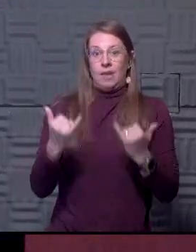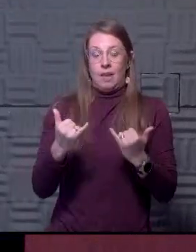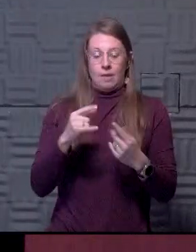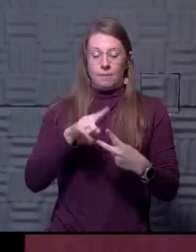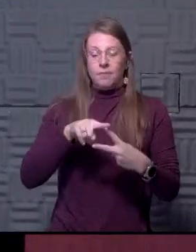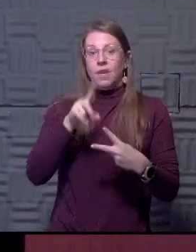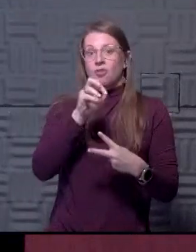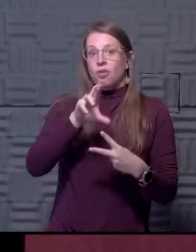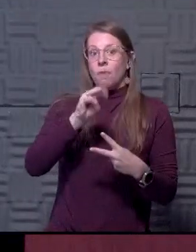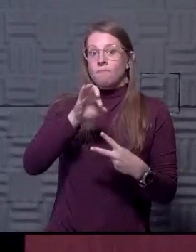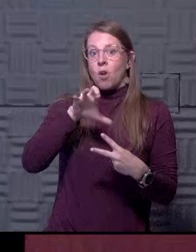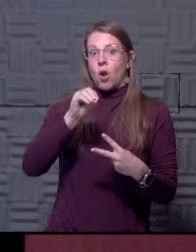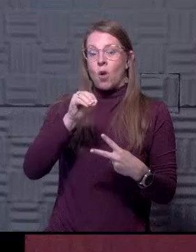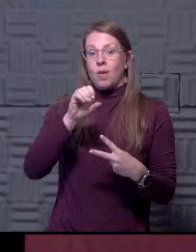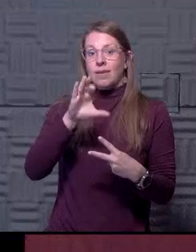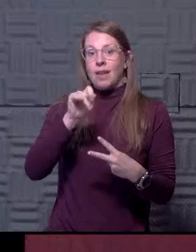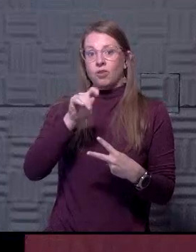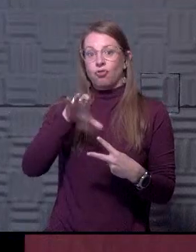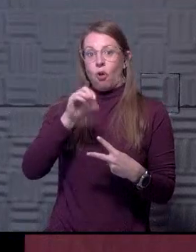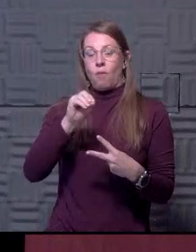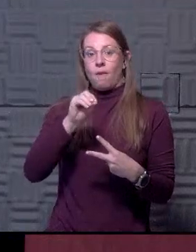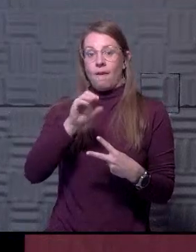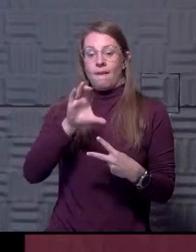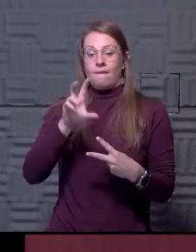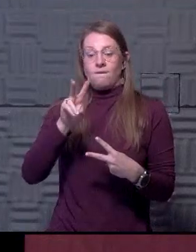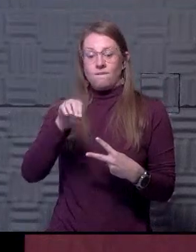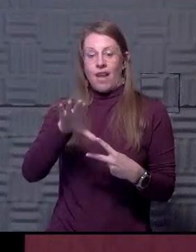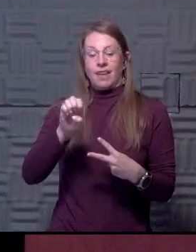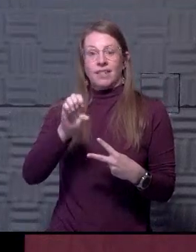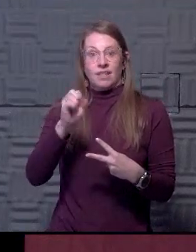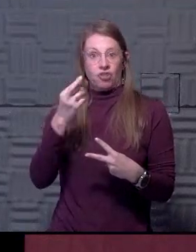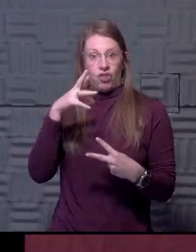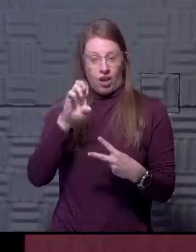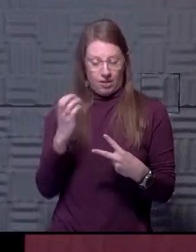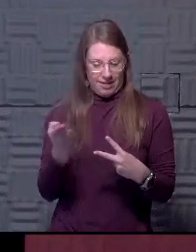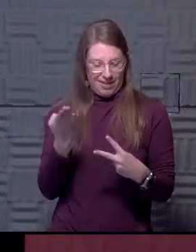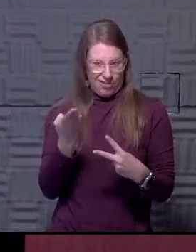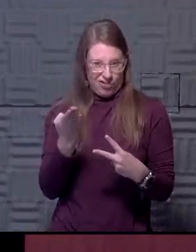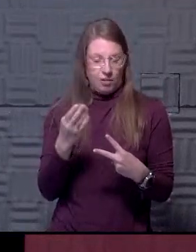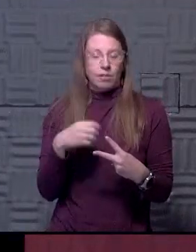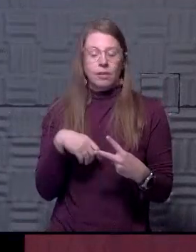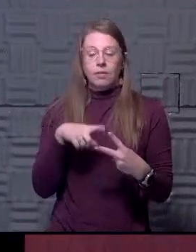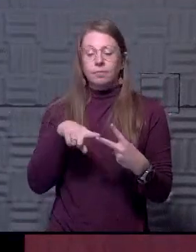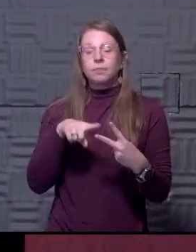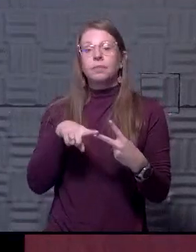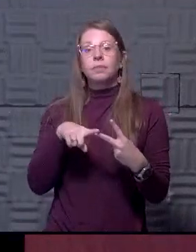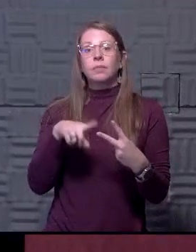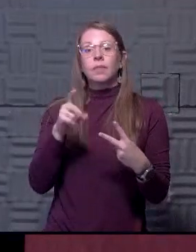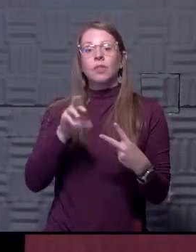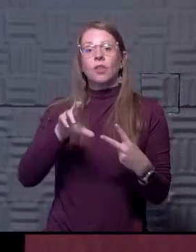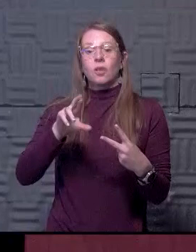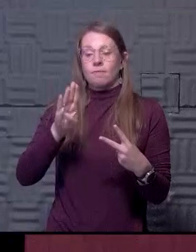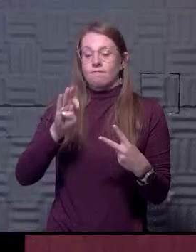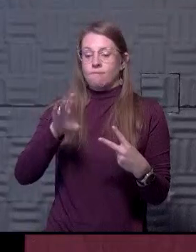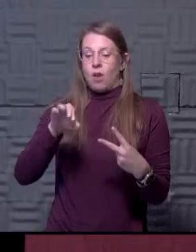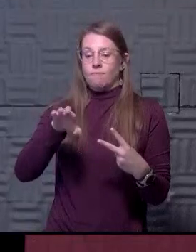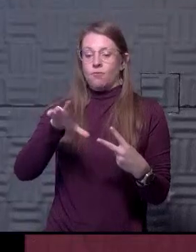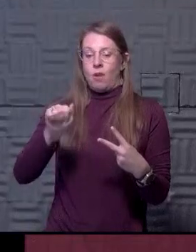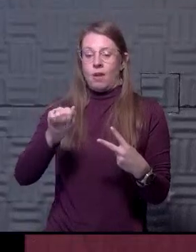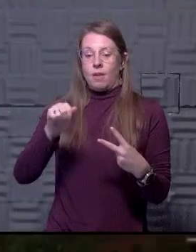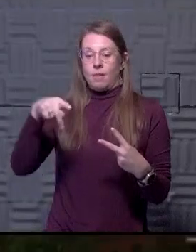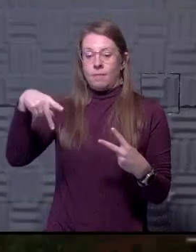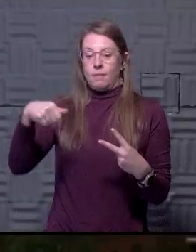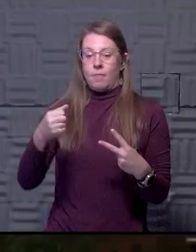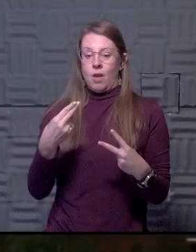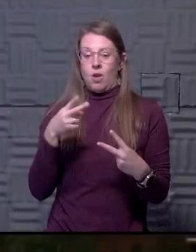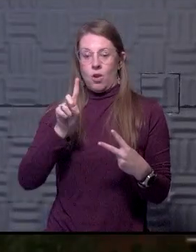Mario Castro, who is the Vice Chair for Clinical and Translational Research here at the Medical Center, and Dr. Barbara Pahoud. She is the Research